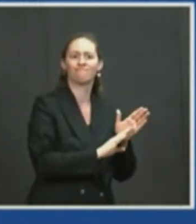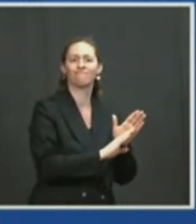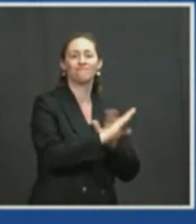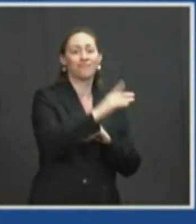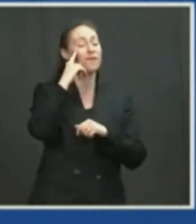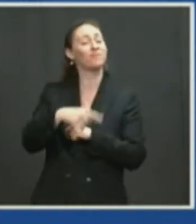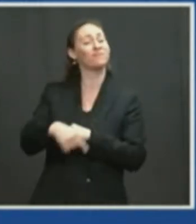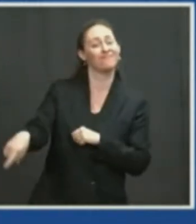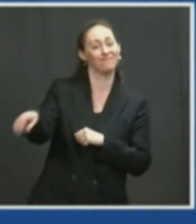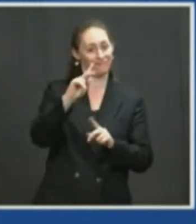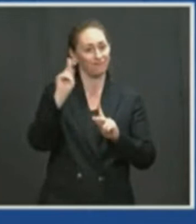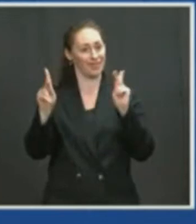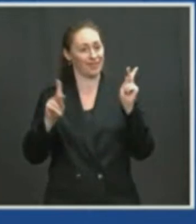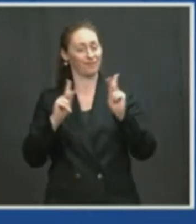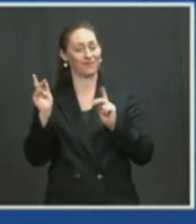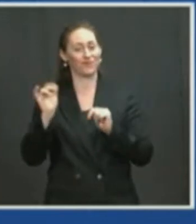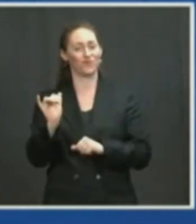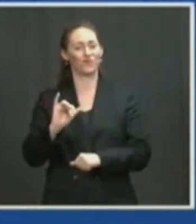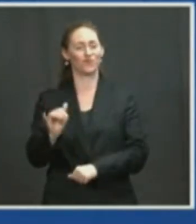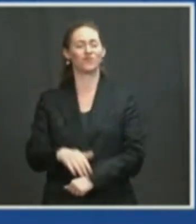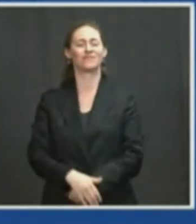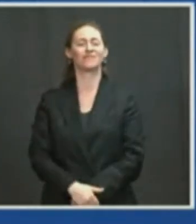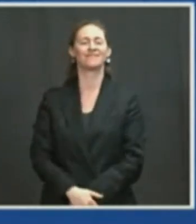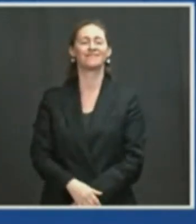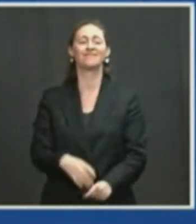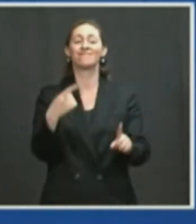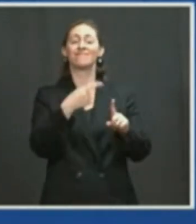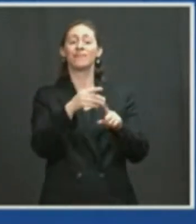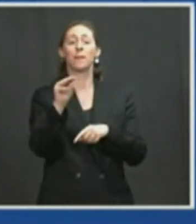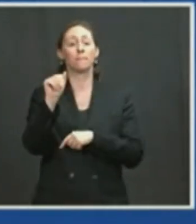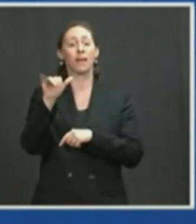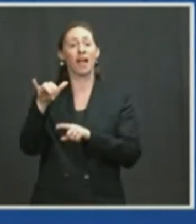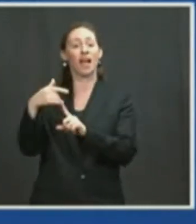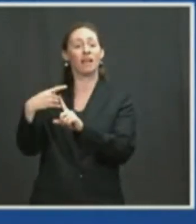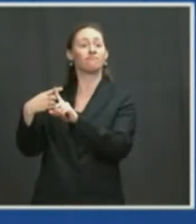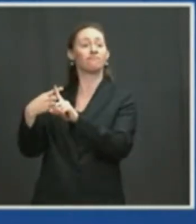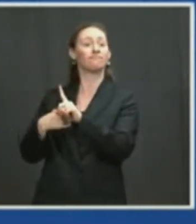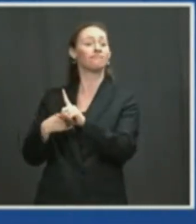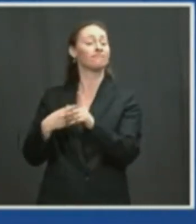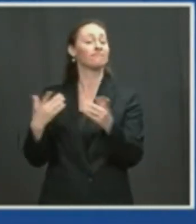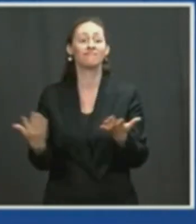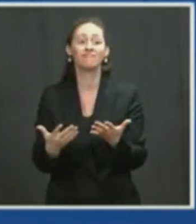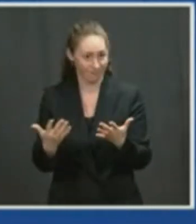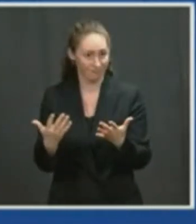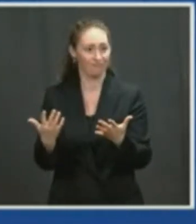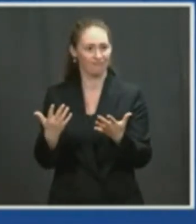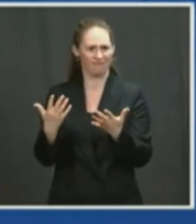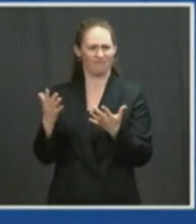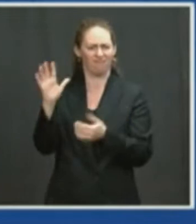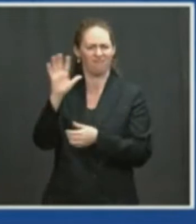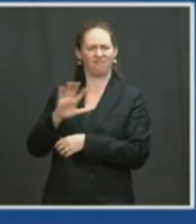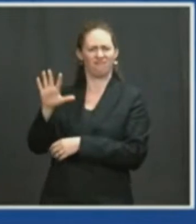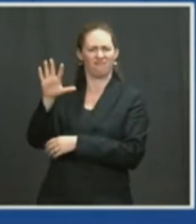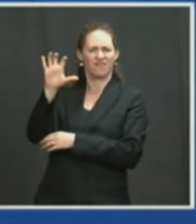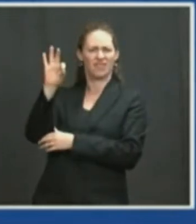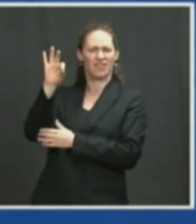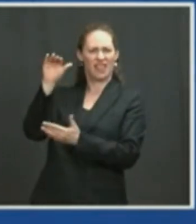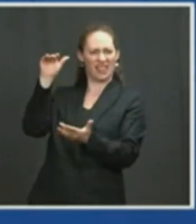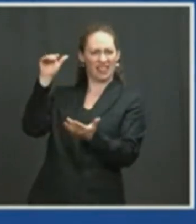May, our economy created 559,000 new jobs, unemployment rate fell